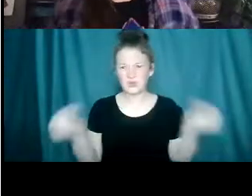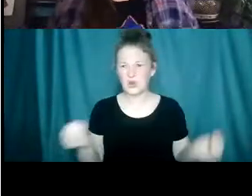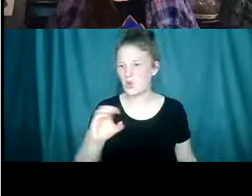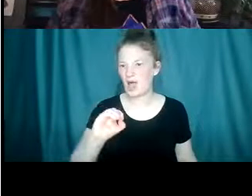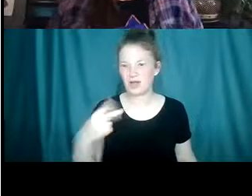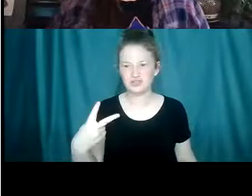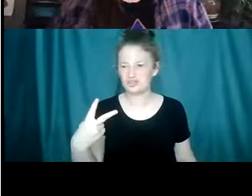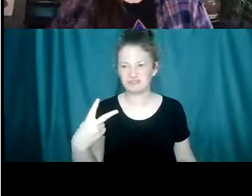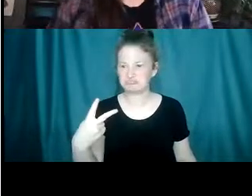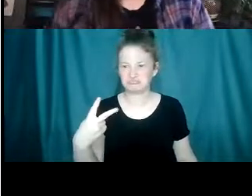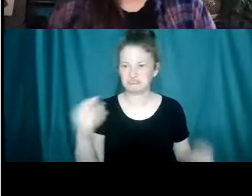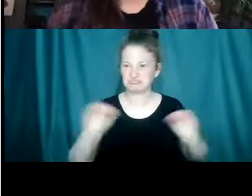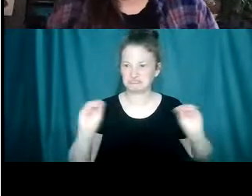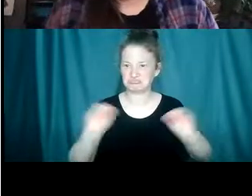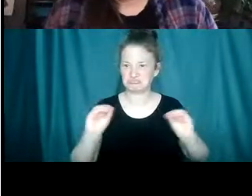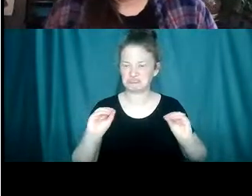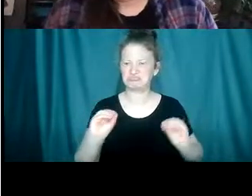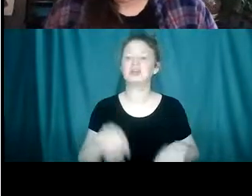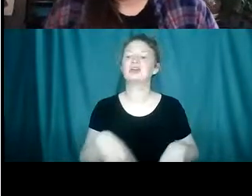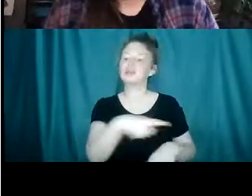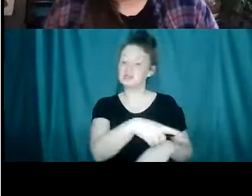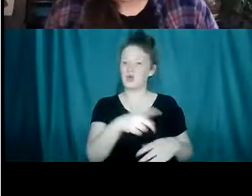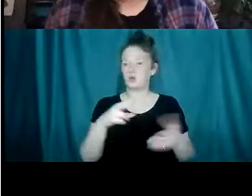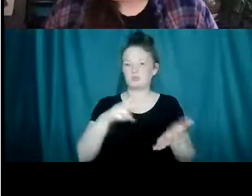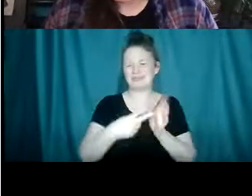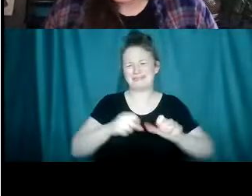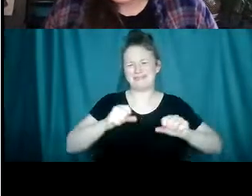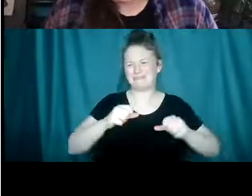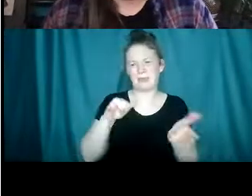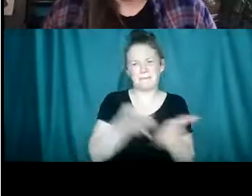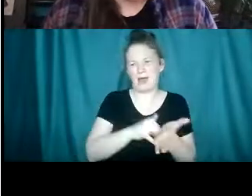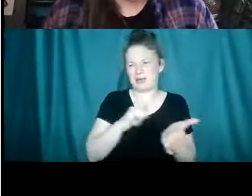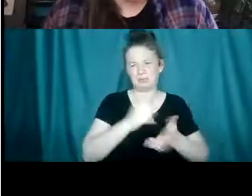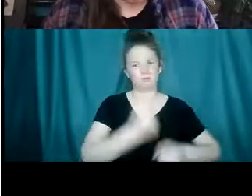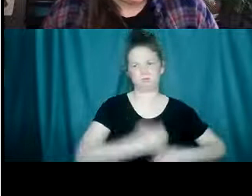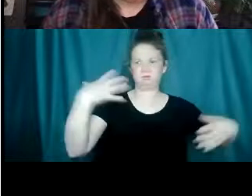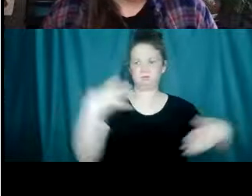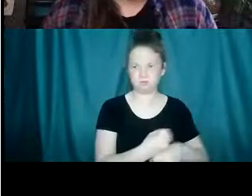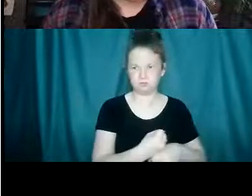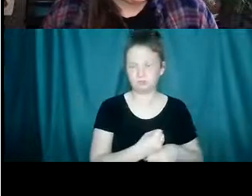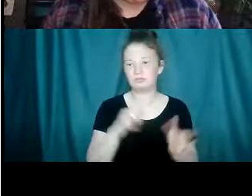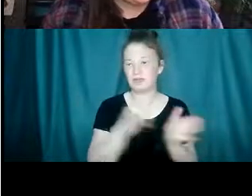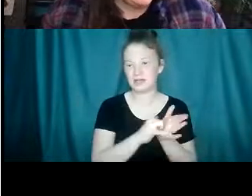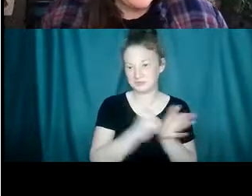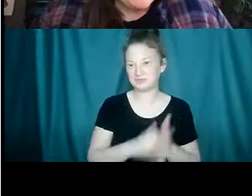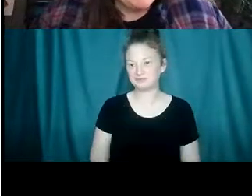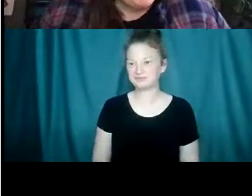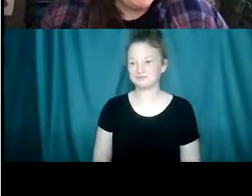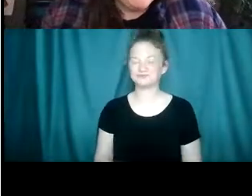much impossible to make that explode. Make an explosion even happen. That's good. The next question